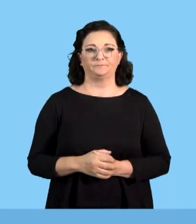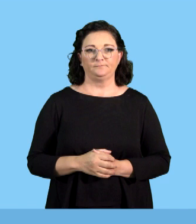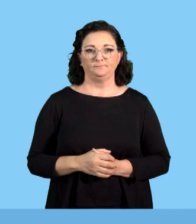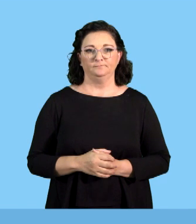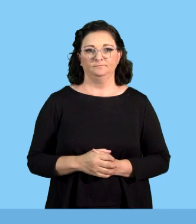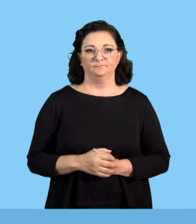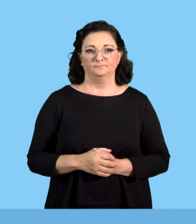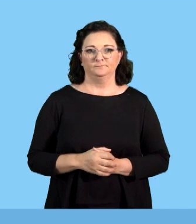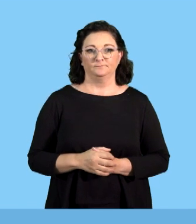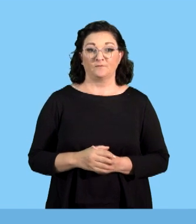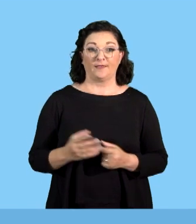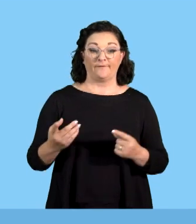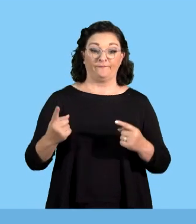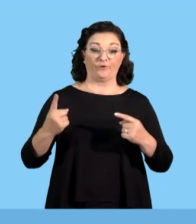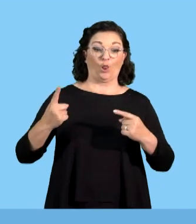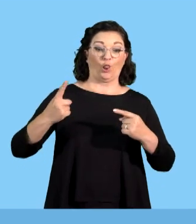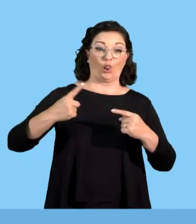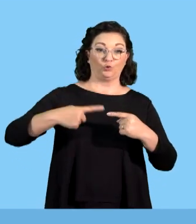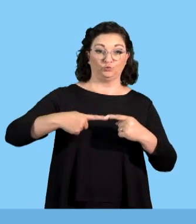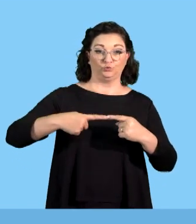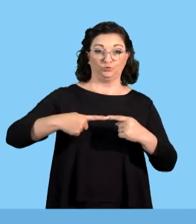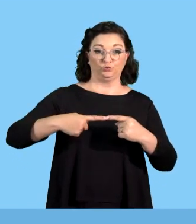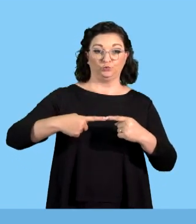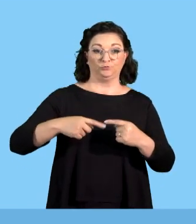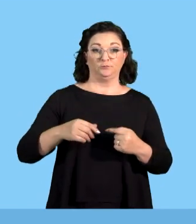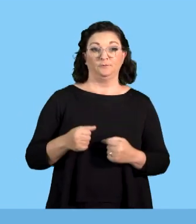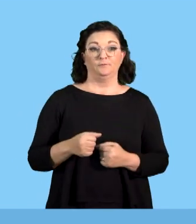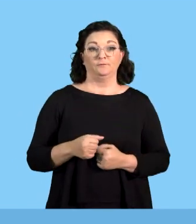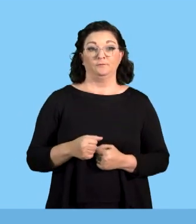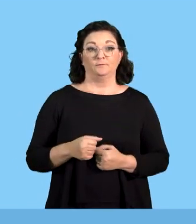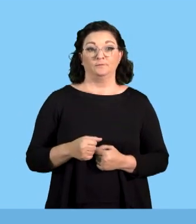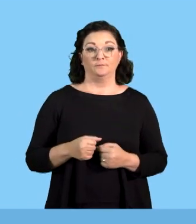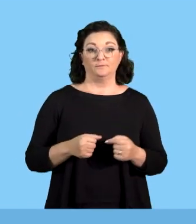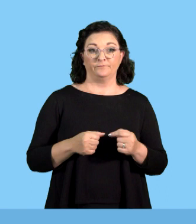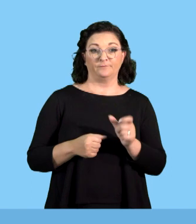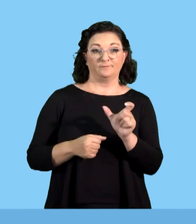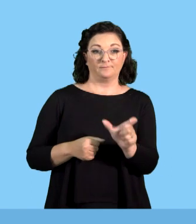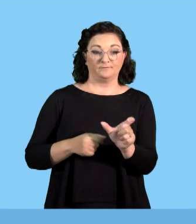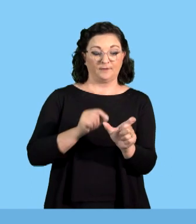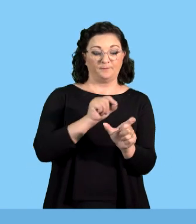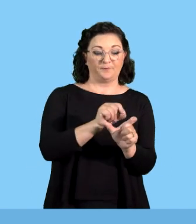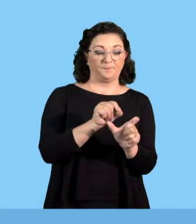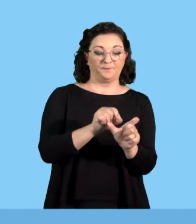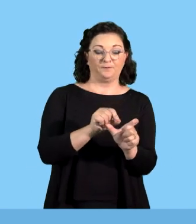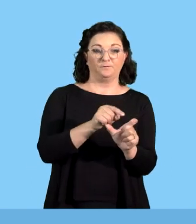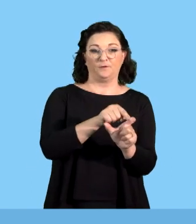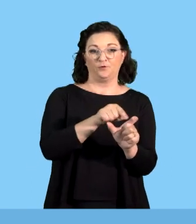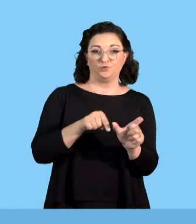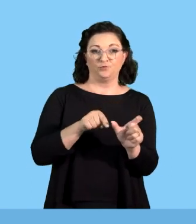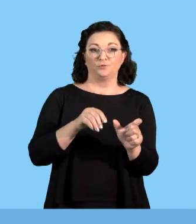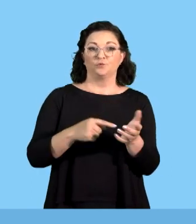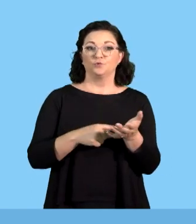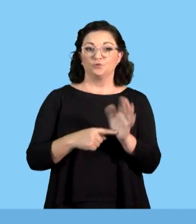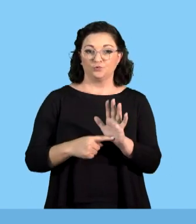our open switch. So if it was a closed switch, it was just going to be a wire with a switch. So